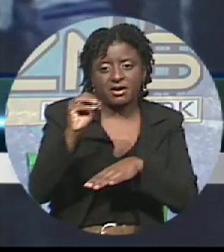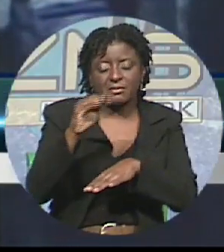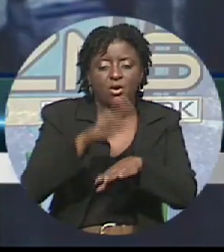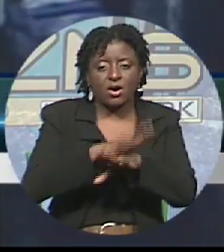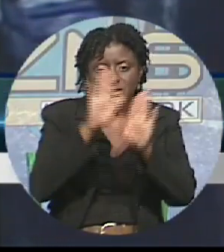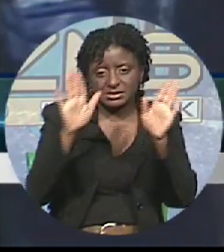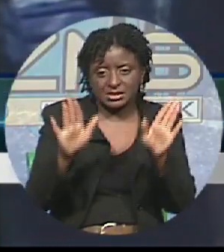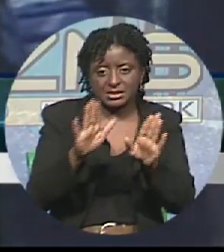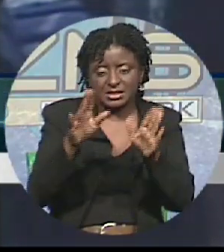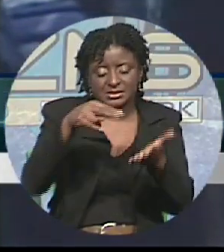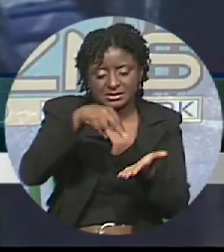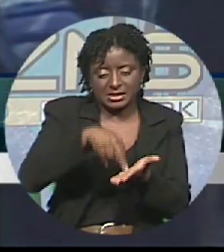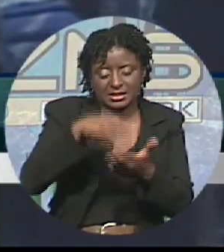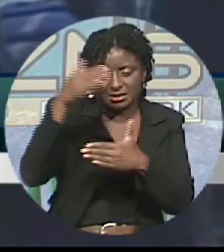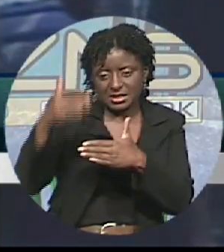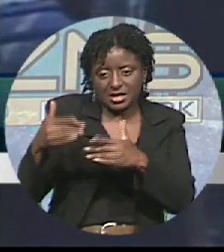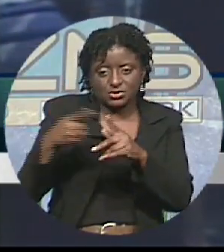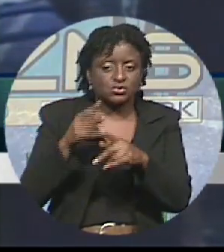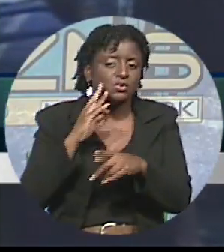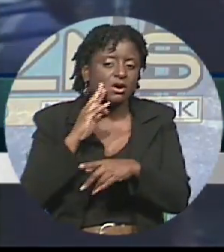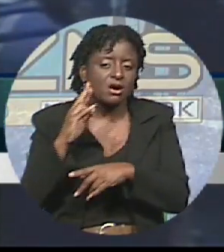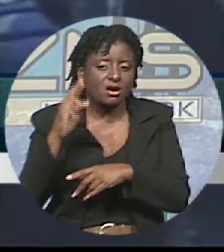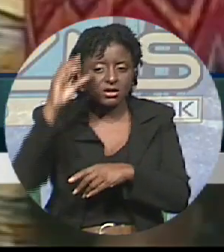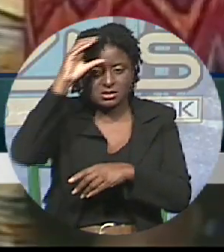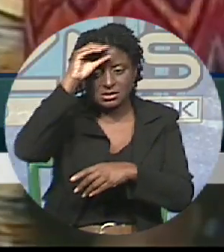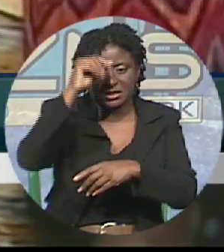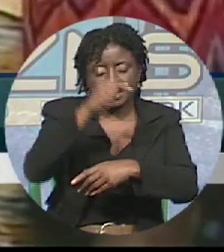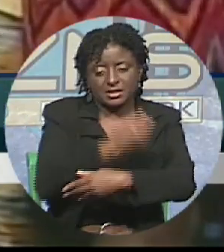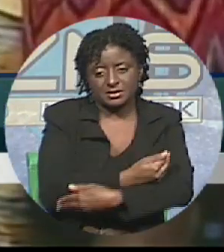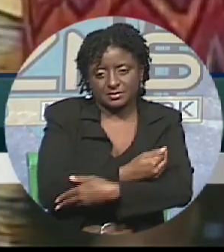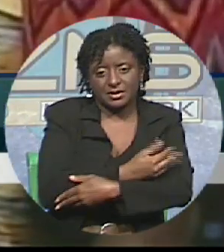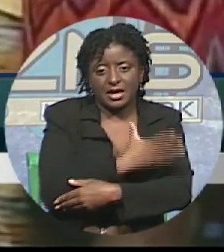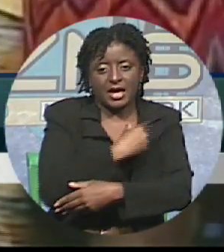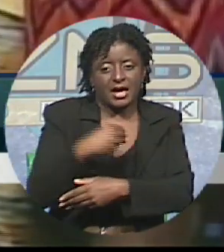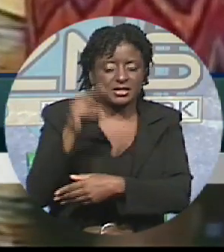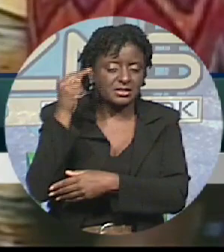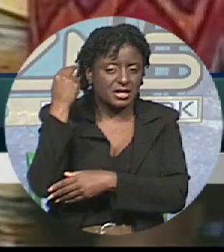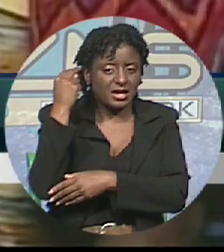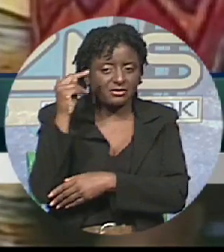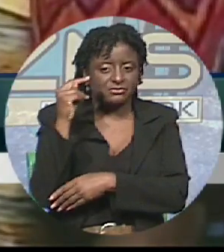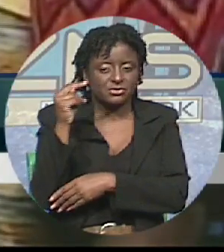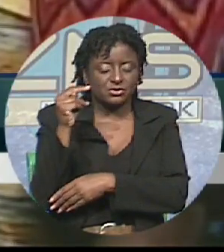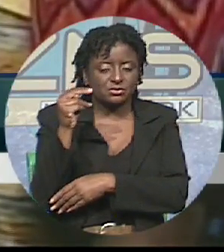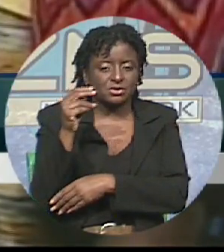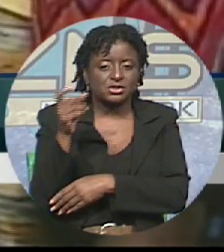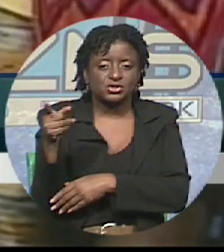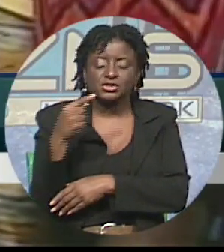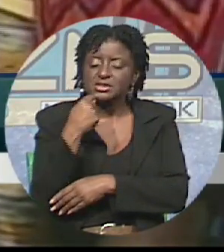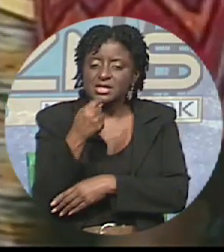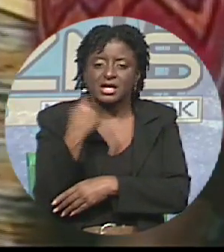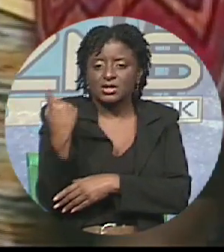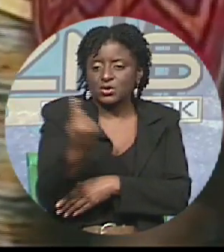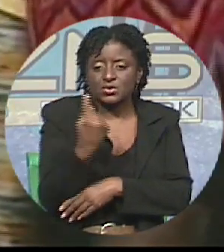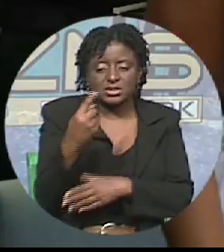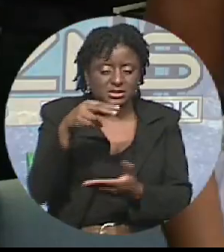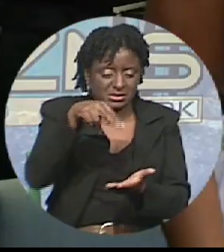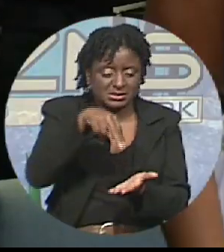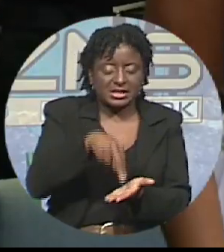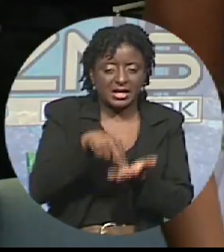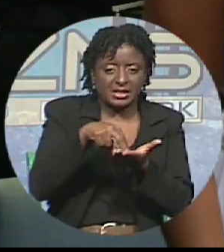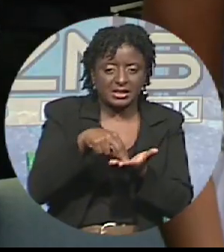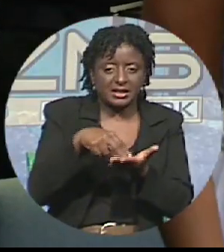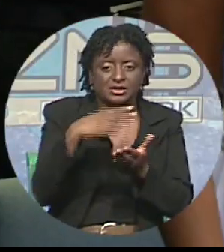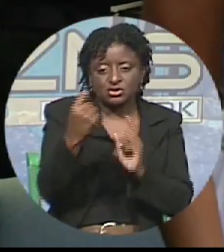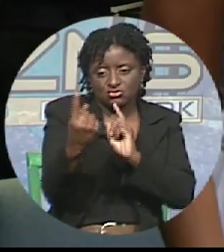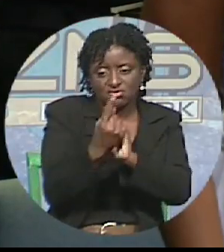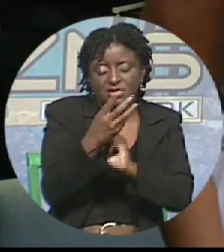Sunday. Standing next to her son and nephew, Pinder says she was only able to stand and greet the membership because of the love, support, and